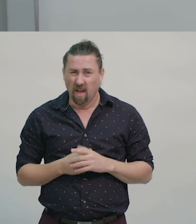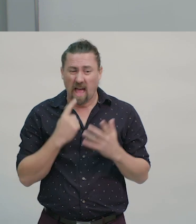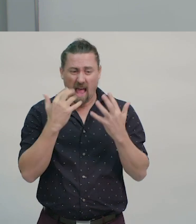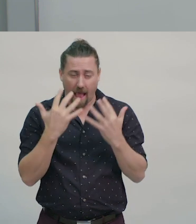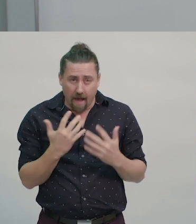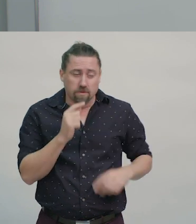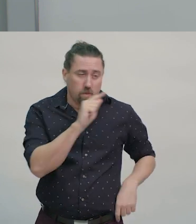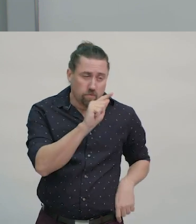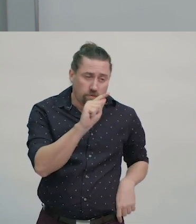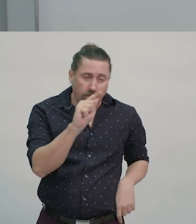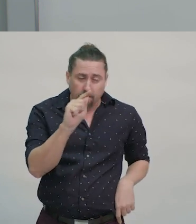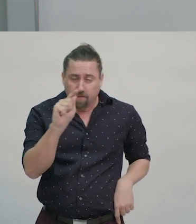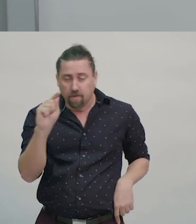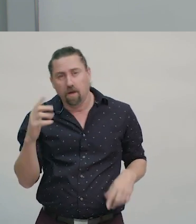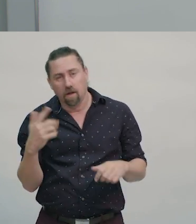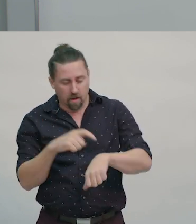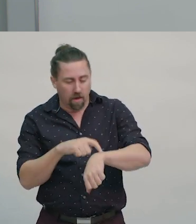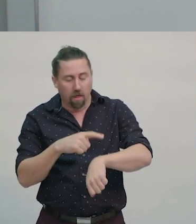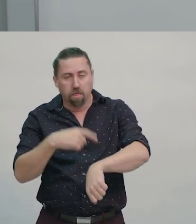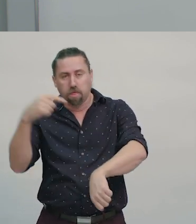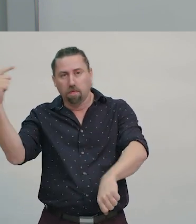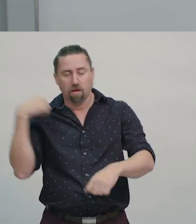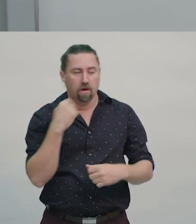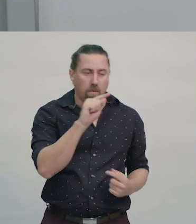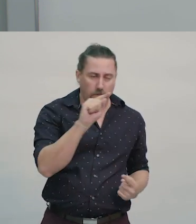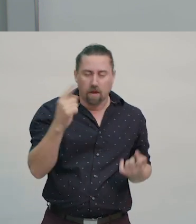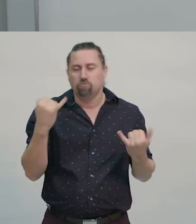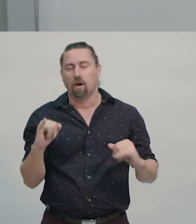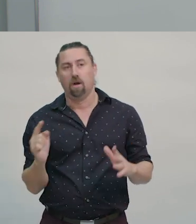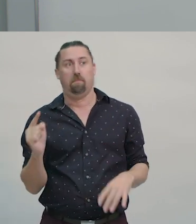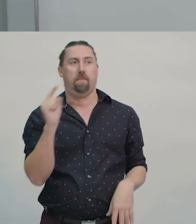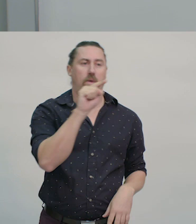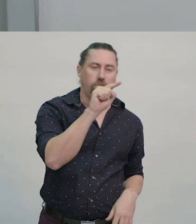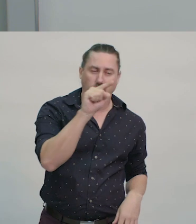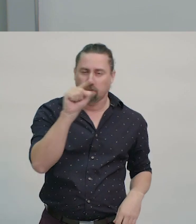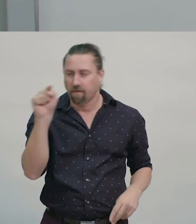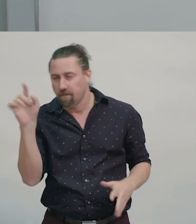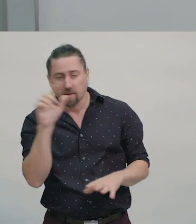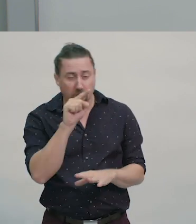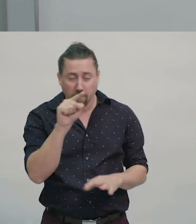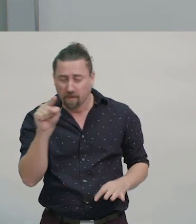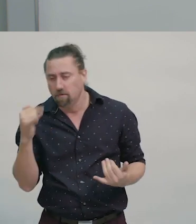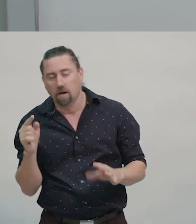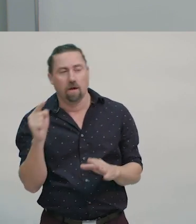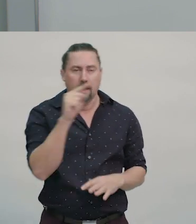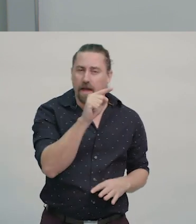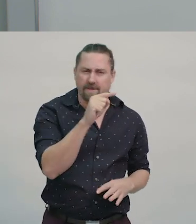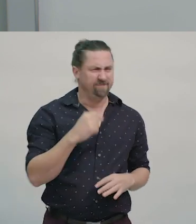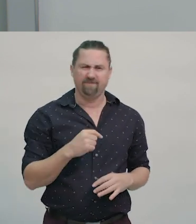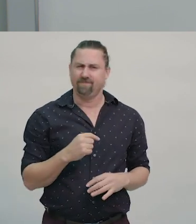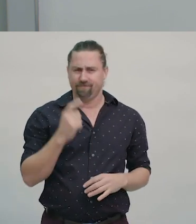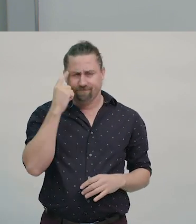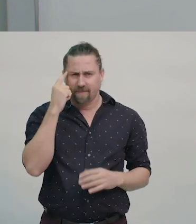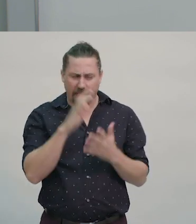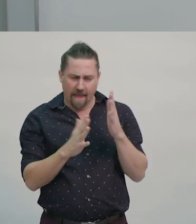But counting all those squares would take a long time, and we could easily make a mistake. So we're going to